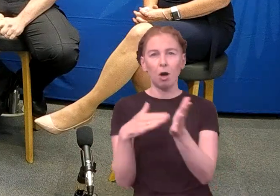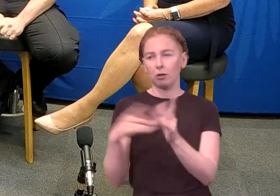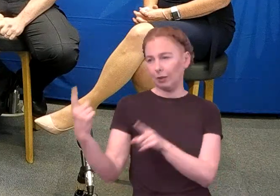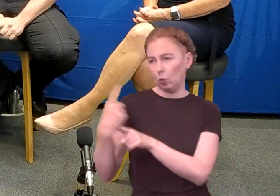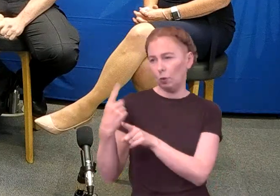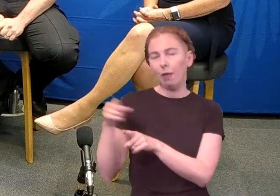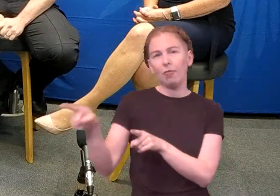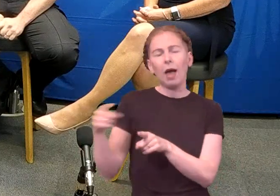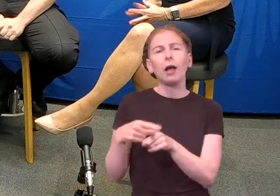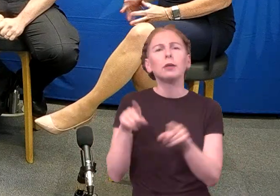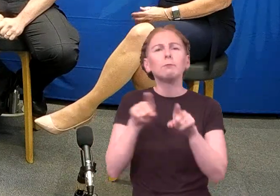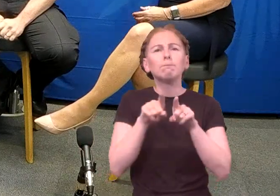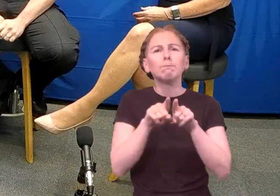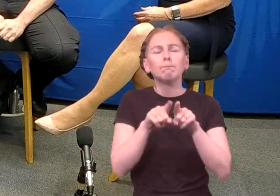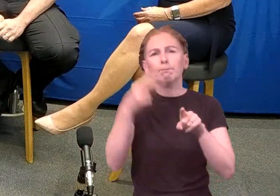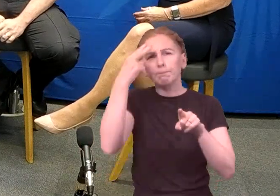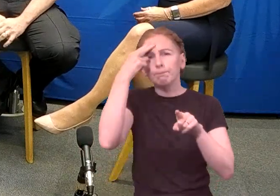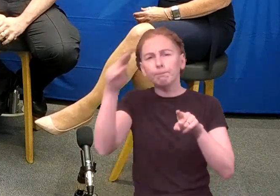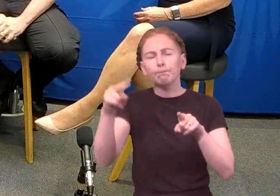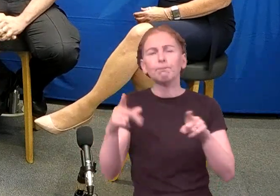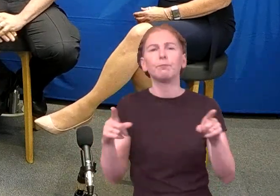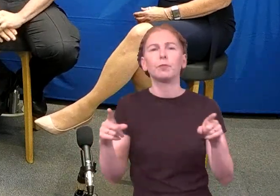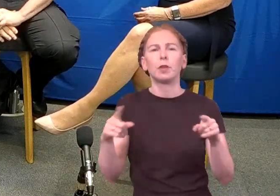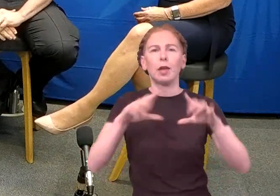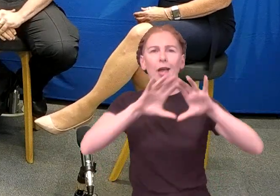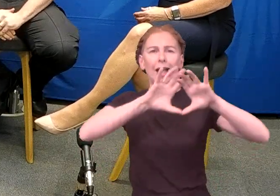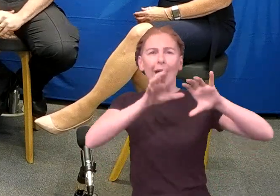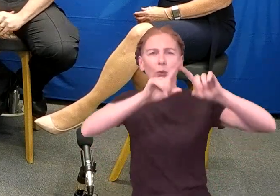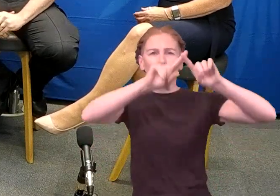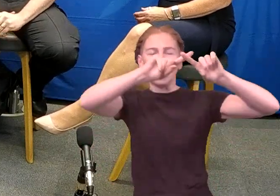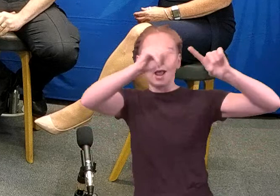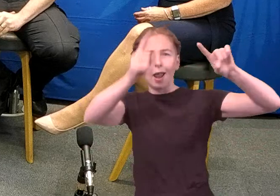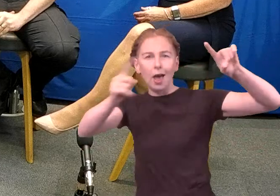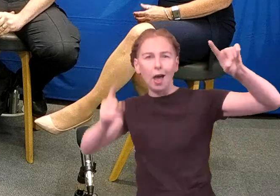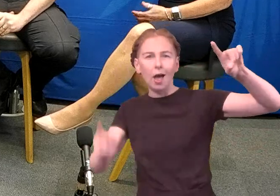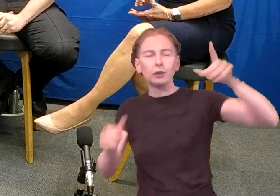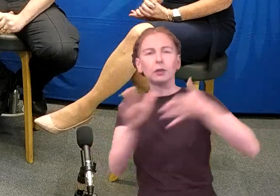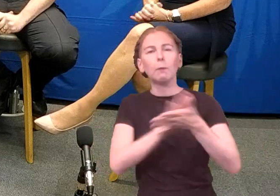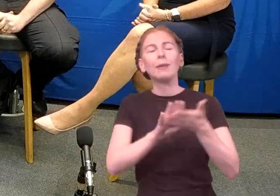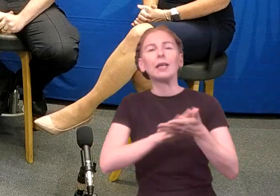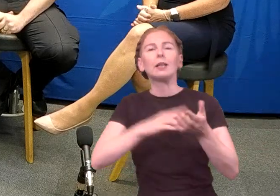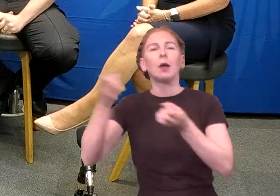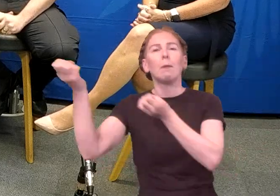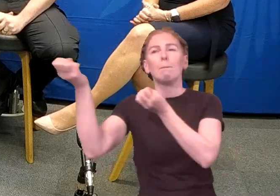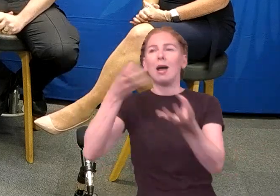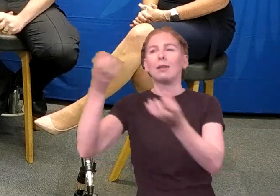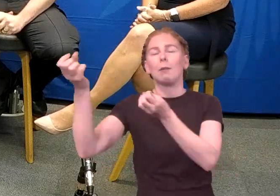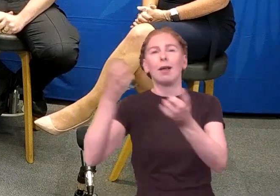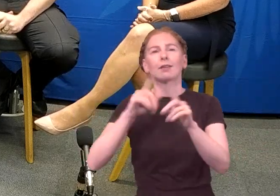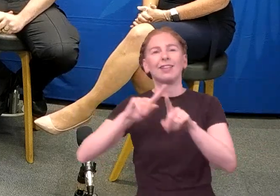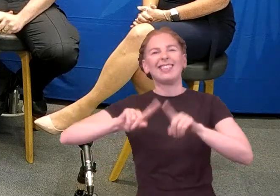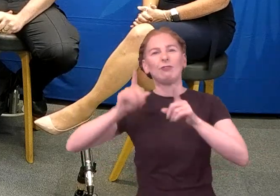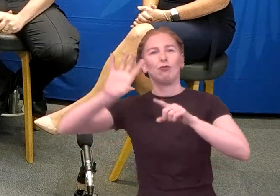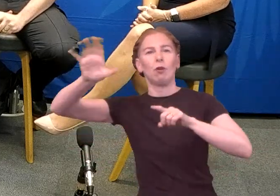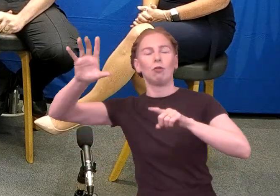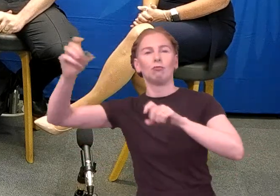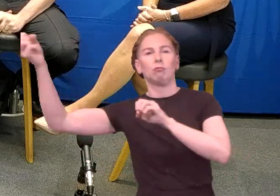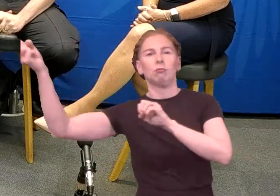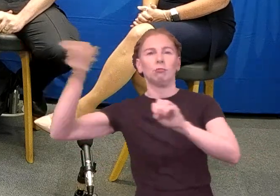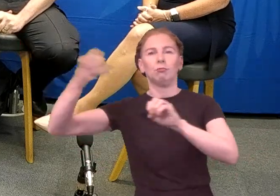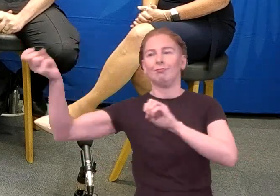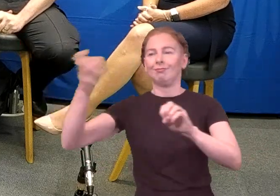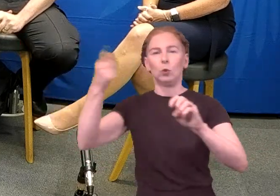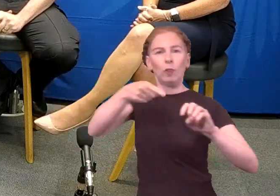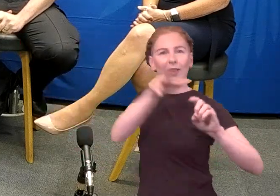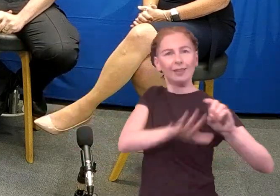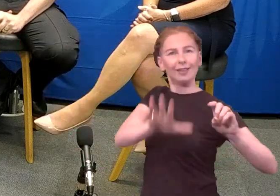lines, which is another name for talking about that drug dealing across different parts of the country and across different parts